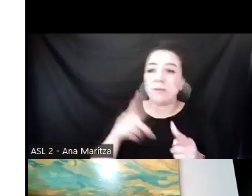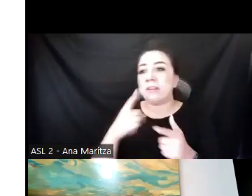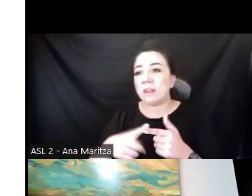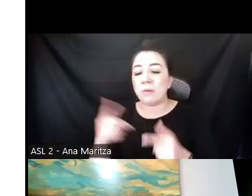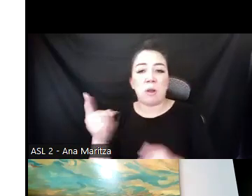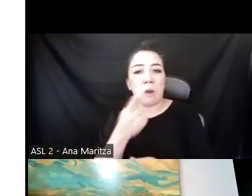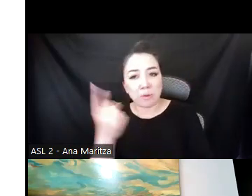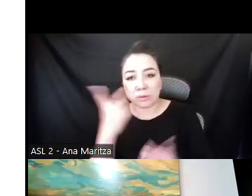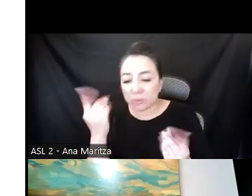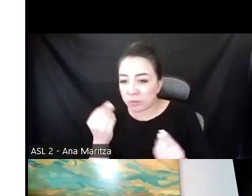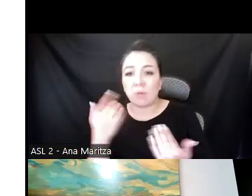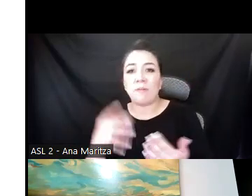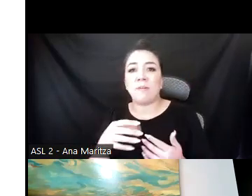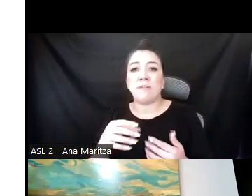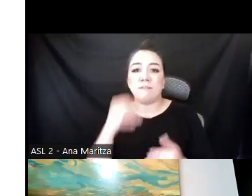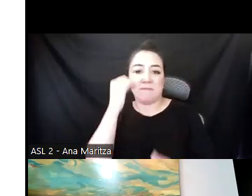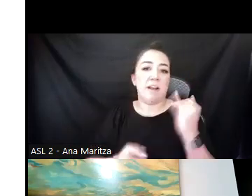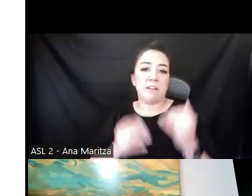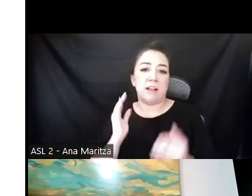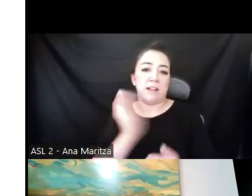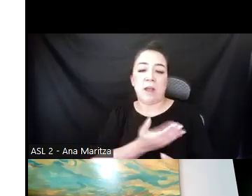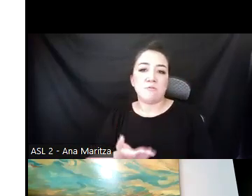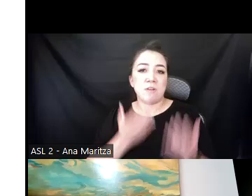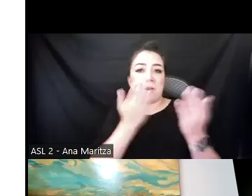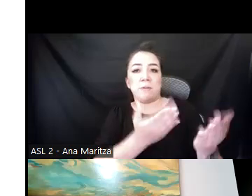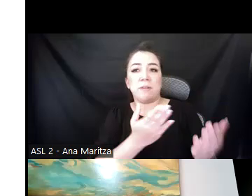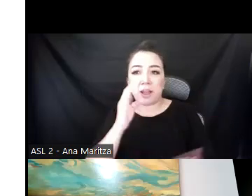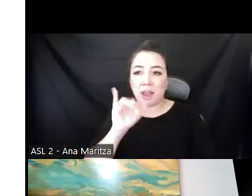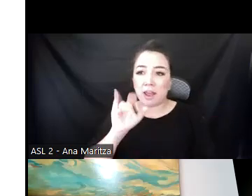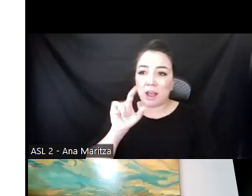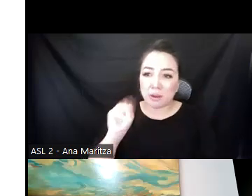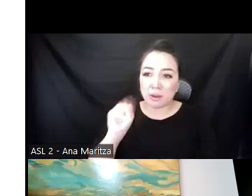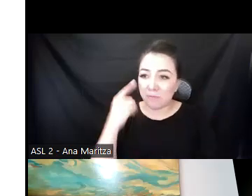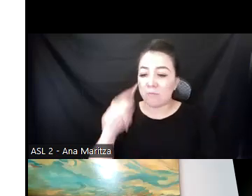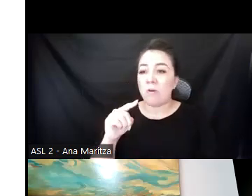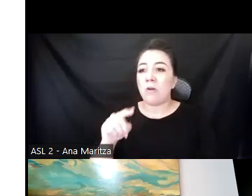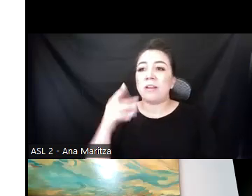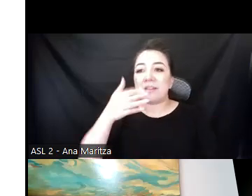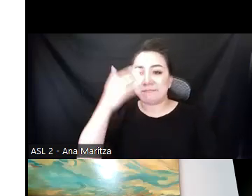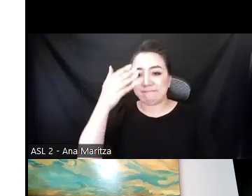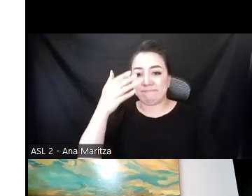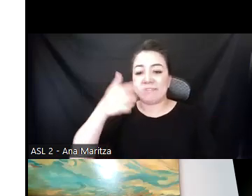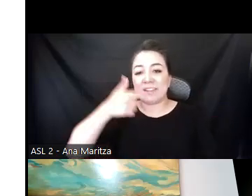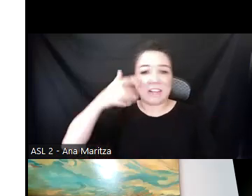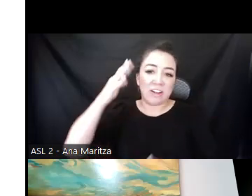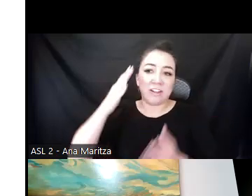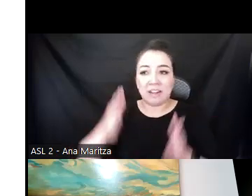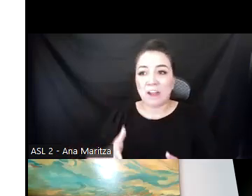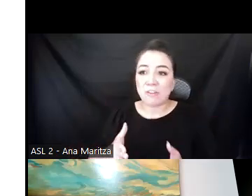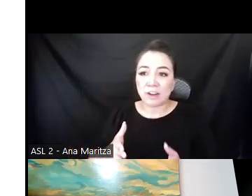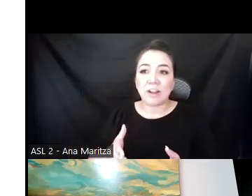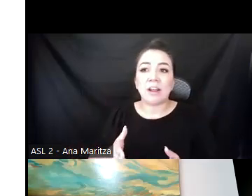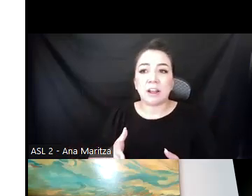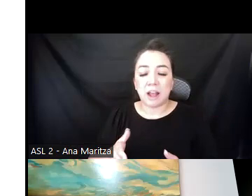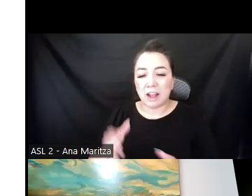do, we will finalize our recommendations and items for the secretary, and talk, just do